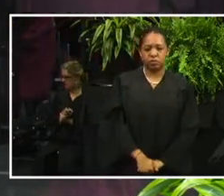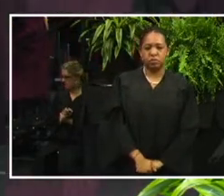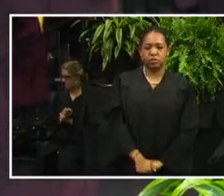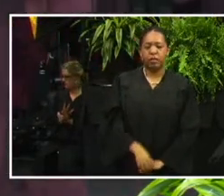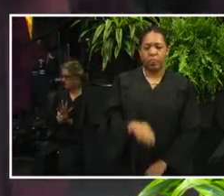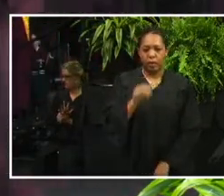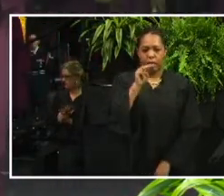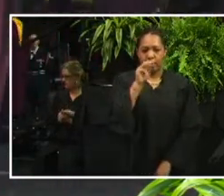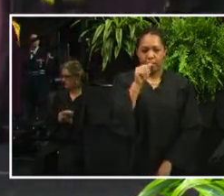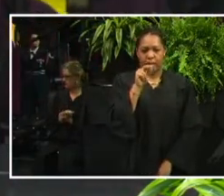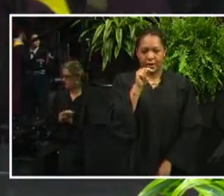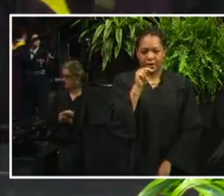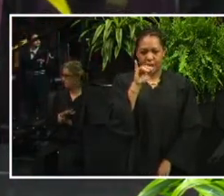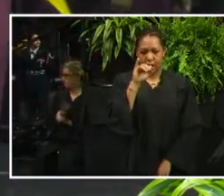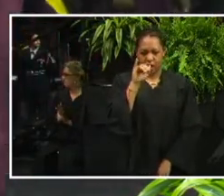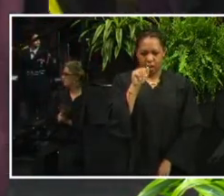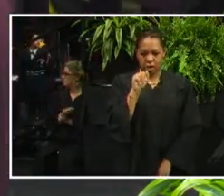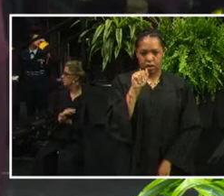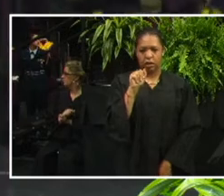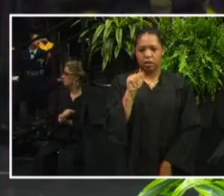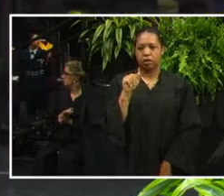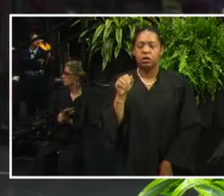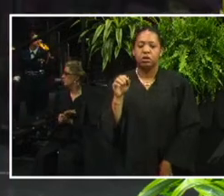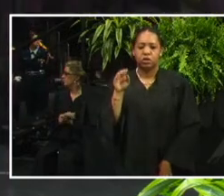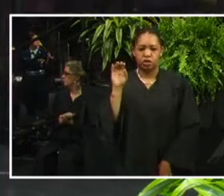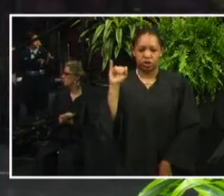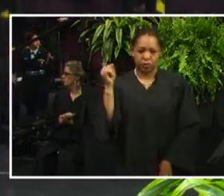Manar Hussein Jabril.